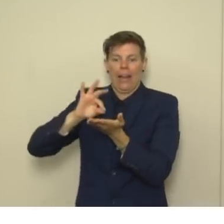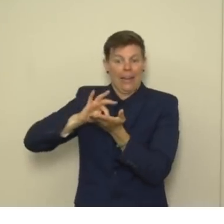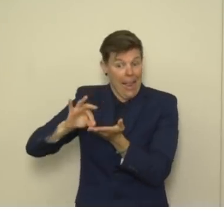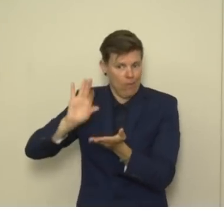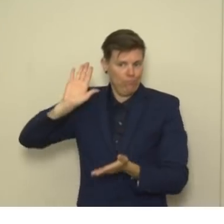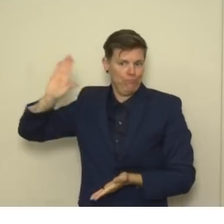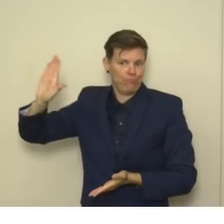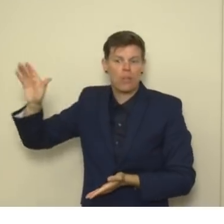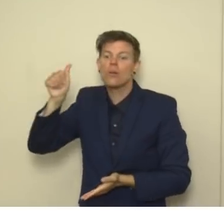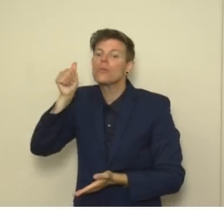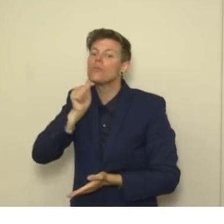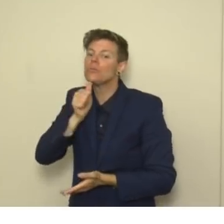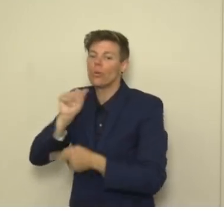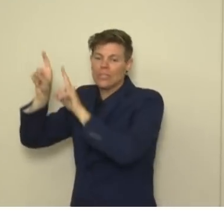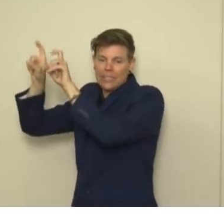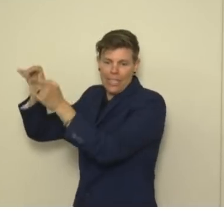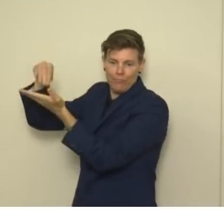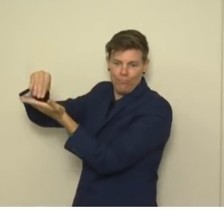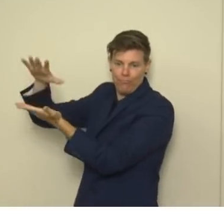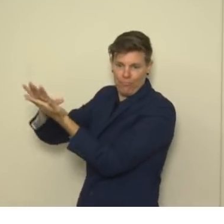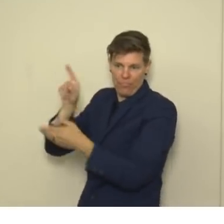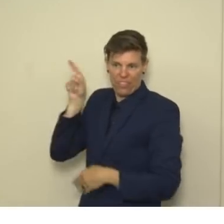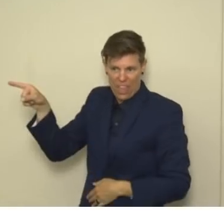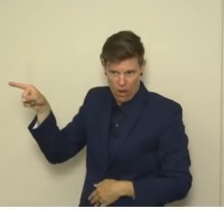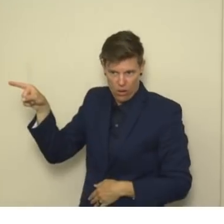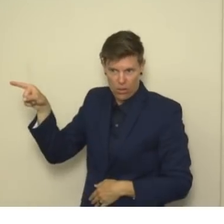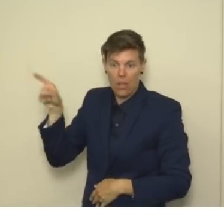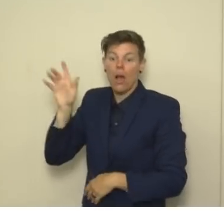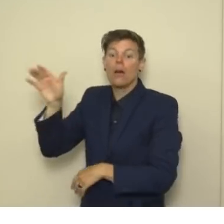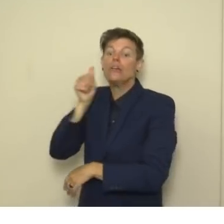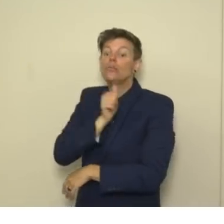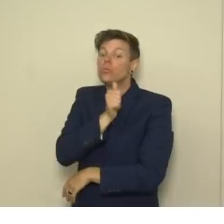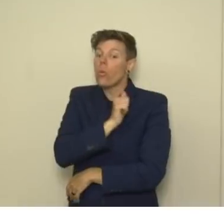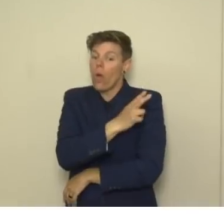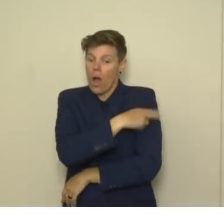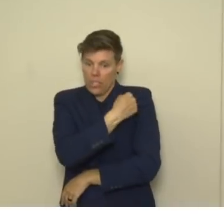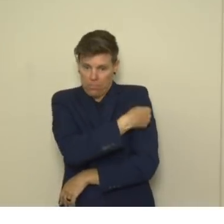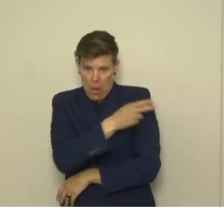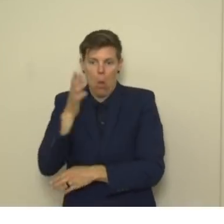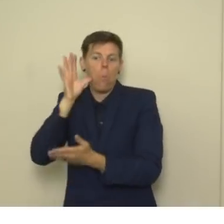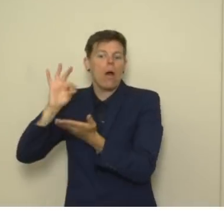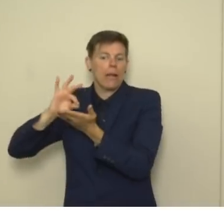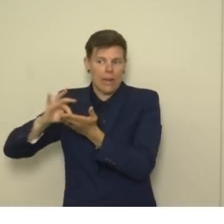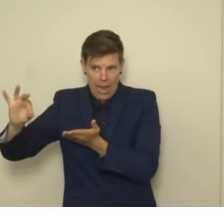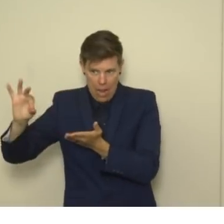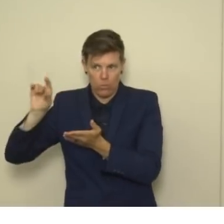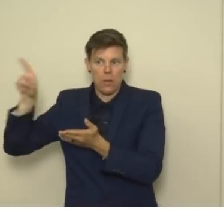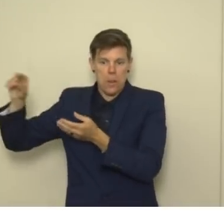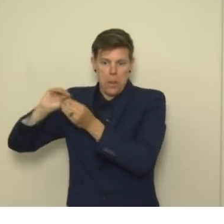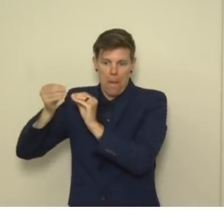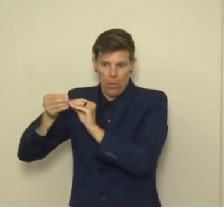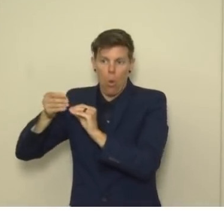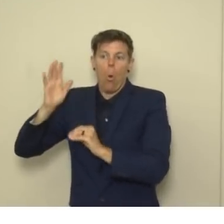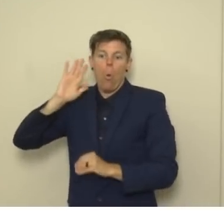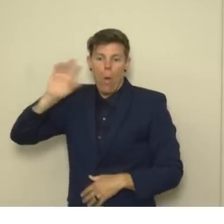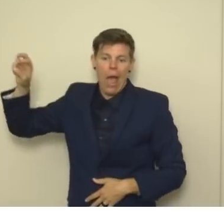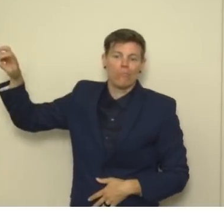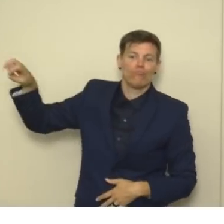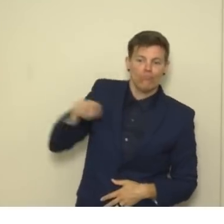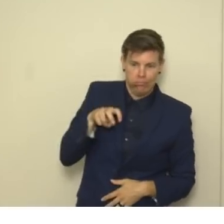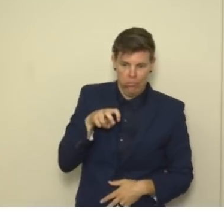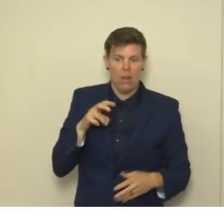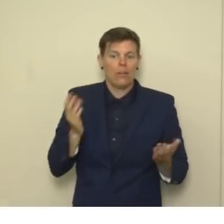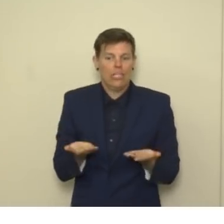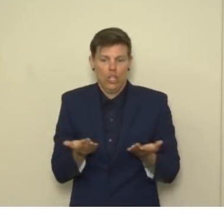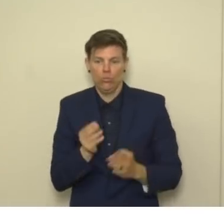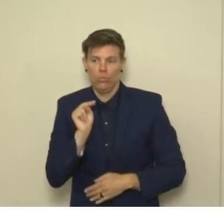Arizona hospitalizations, but your case will be referred to New Mexico within a day and tracked here in New Mexico, and vice